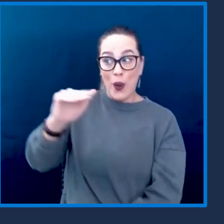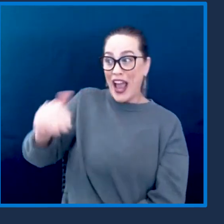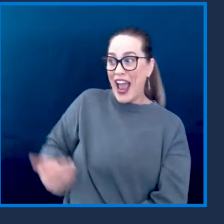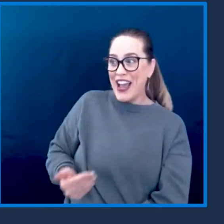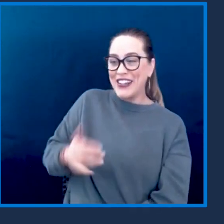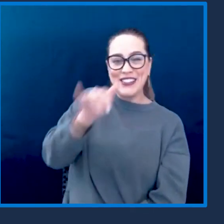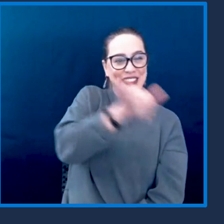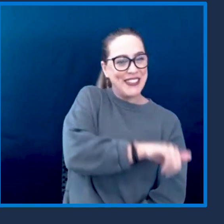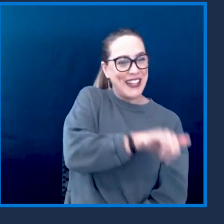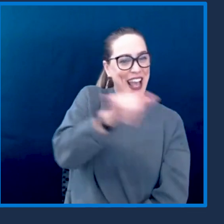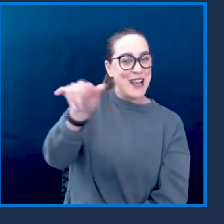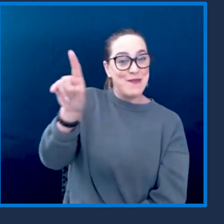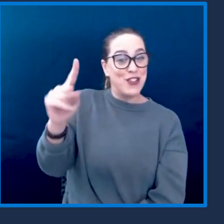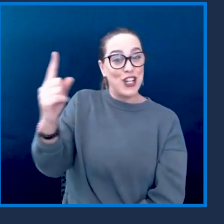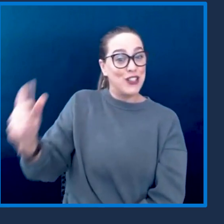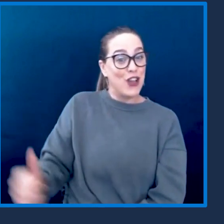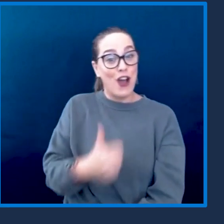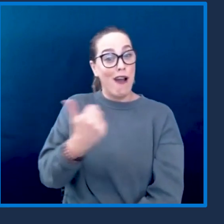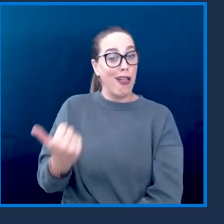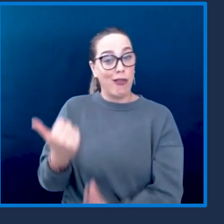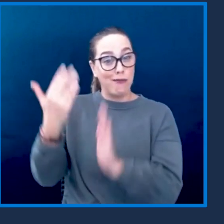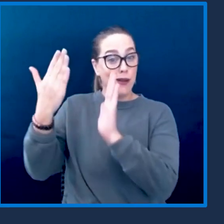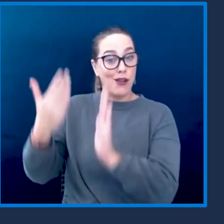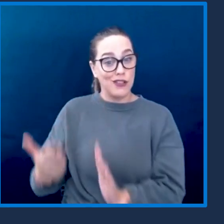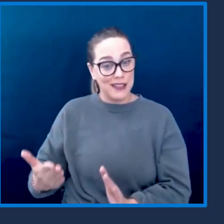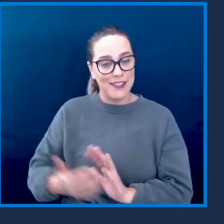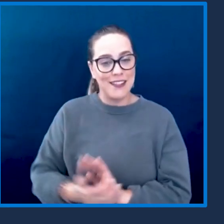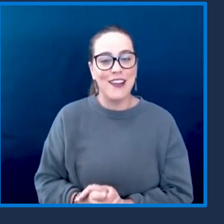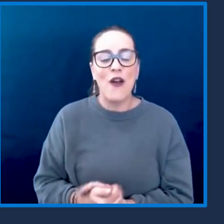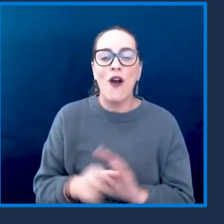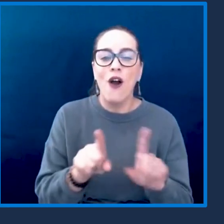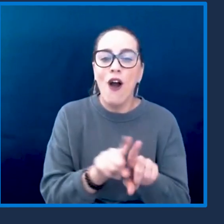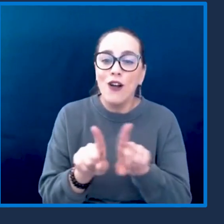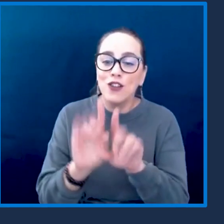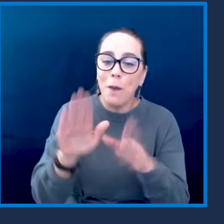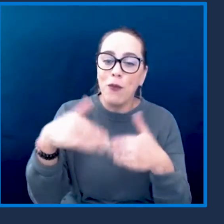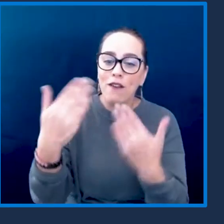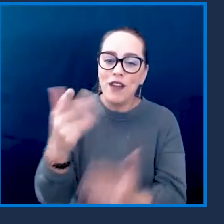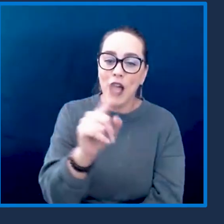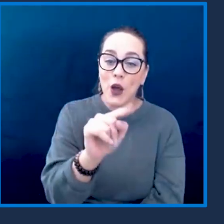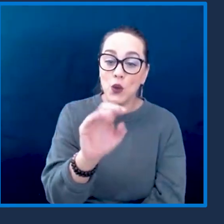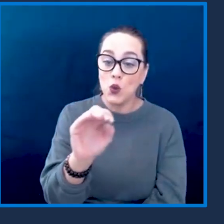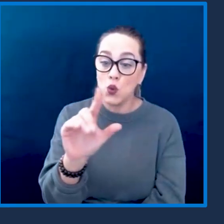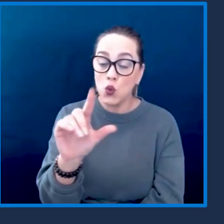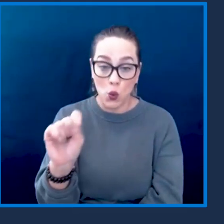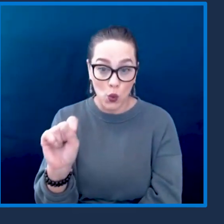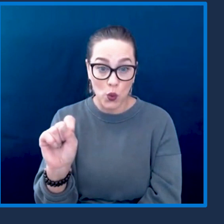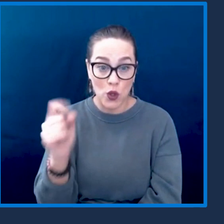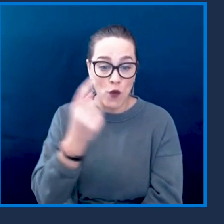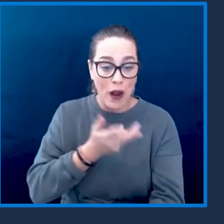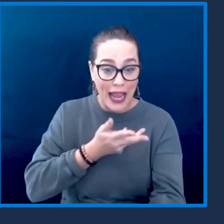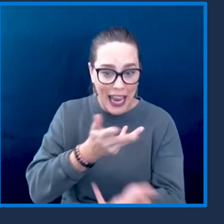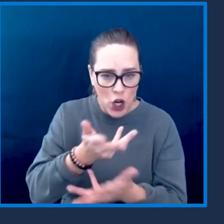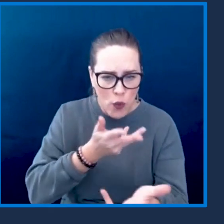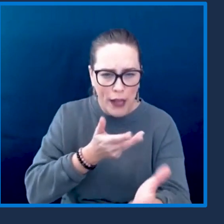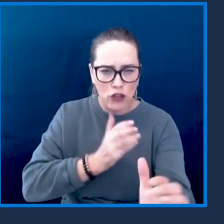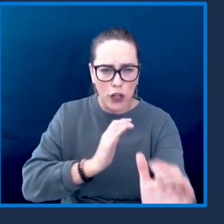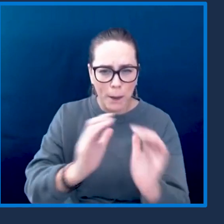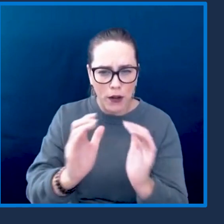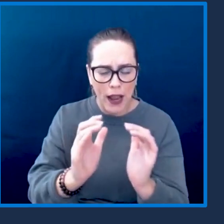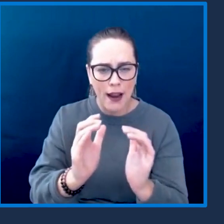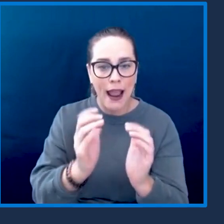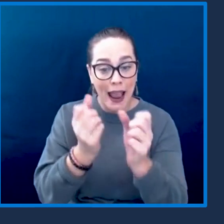person on their team. But we also can provide tools for interaction and communication that helps everyone feel more